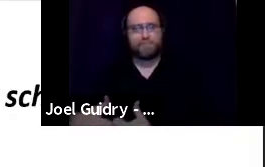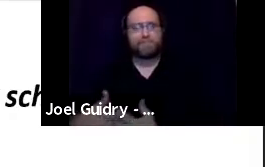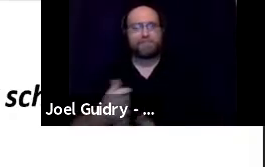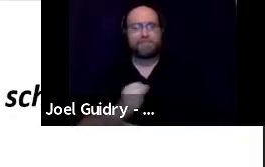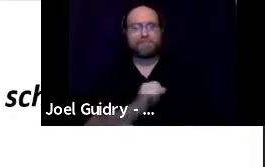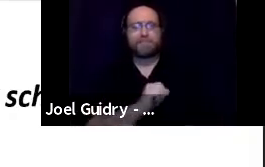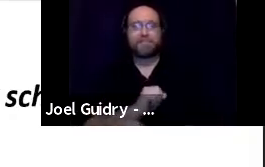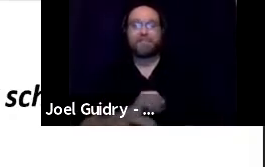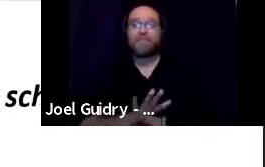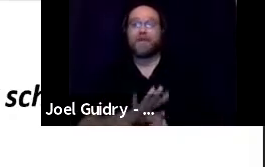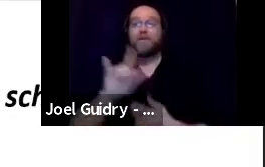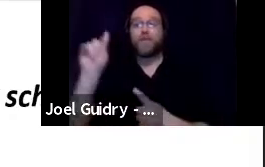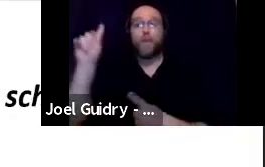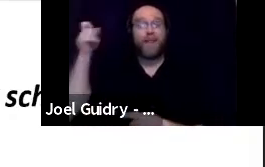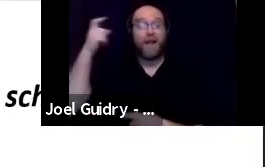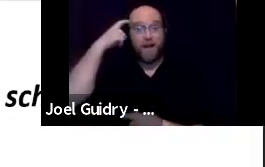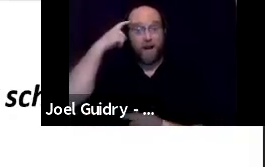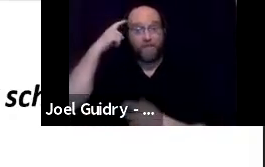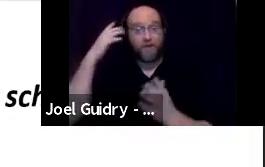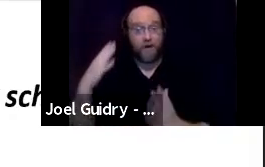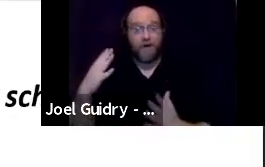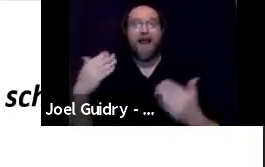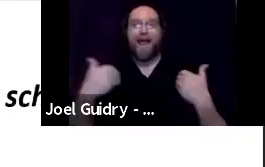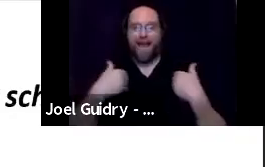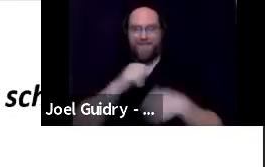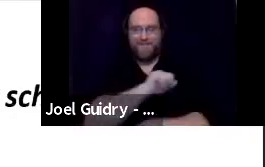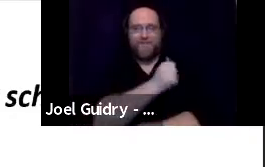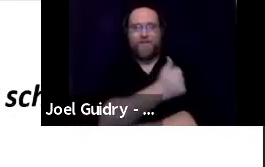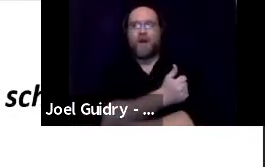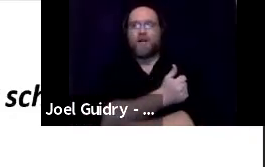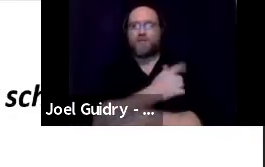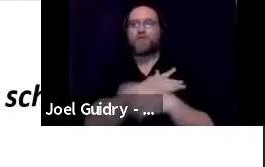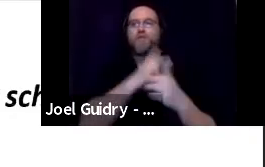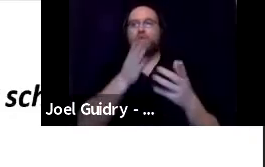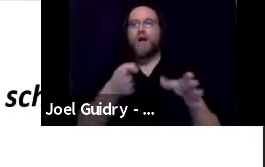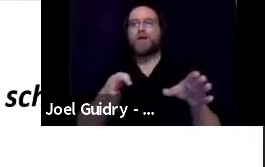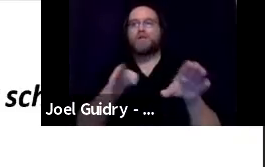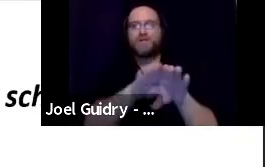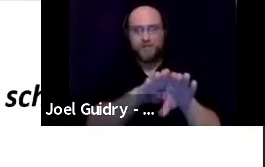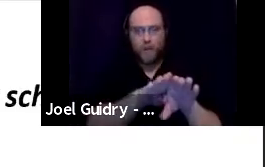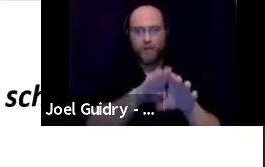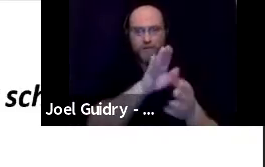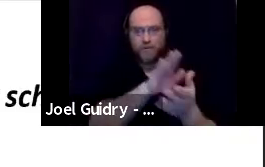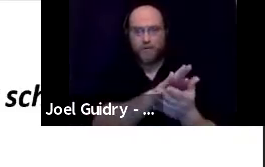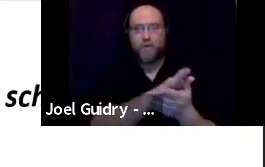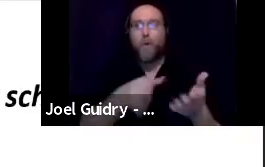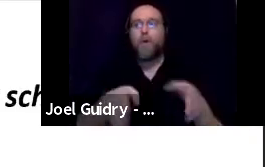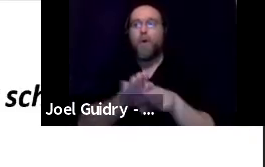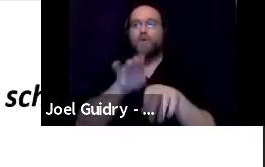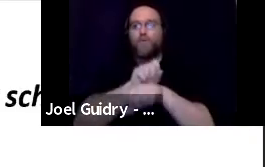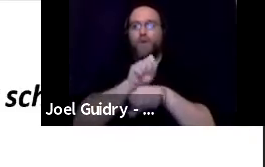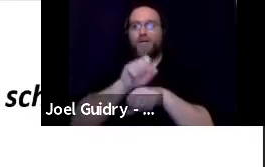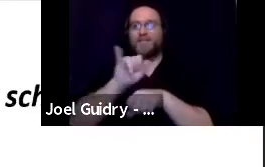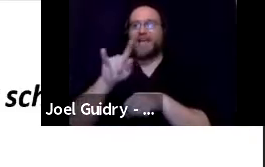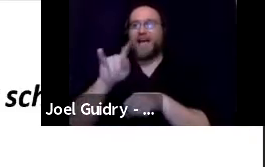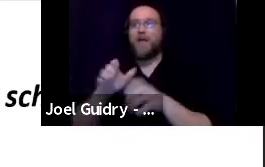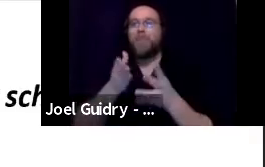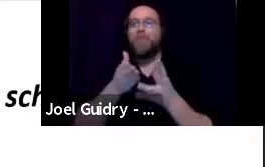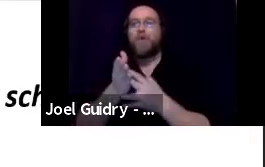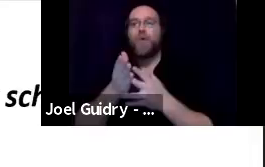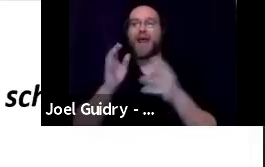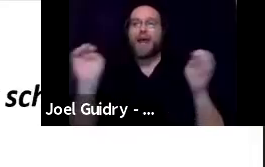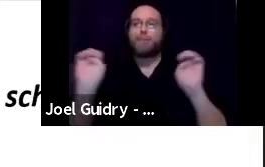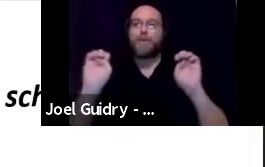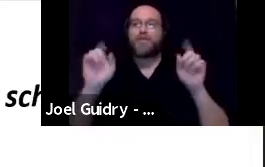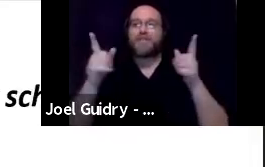The governor has the authority to shut down schools or to close a work site through his emergency proclamations. And in